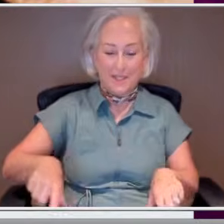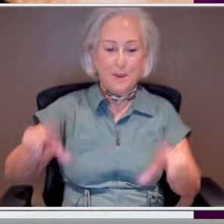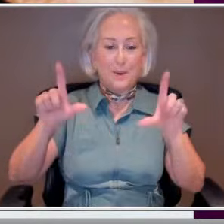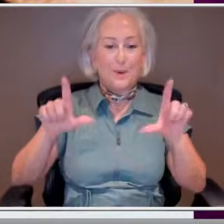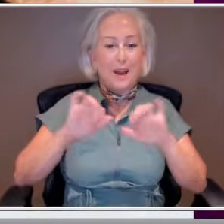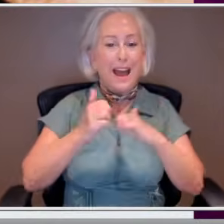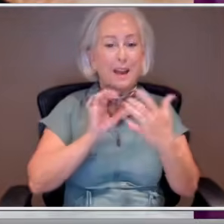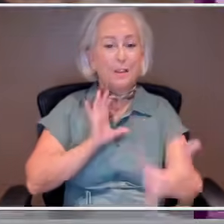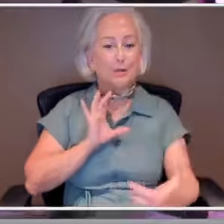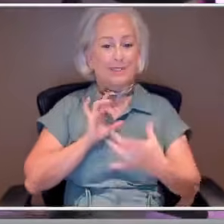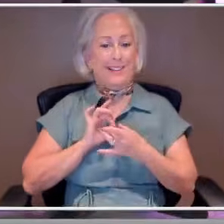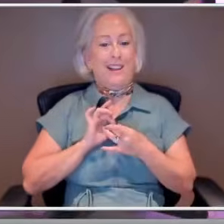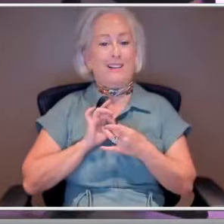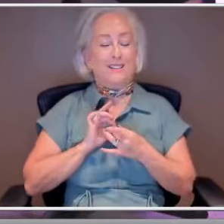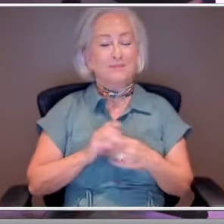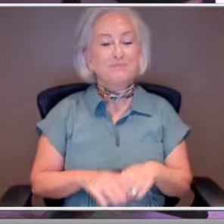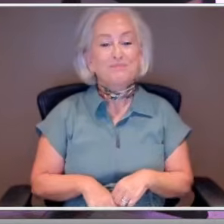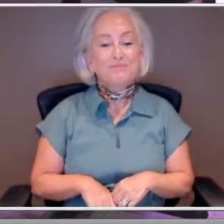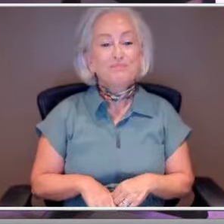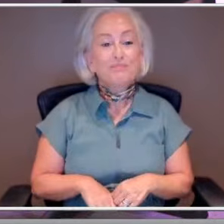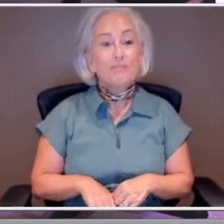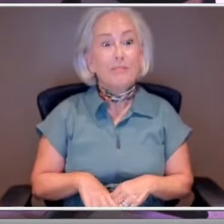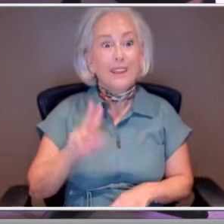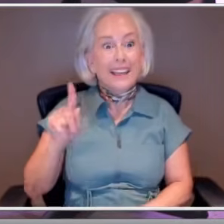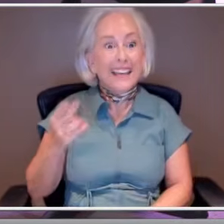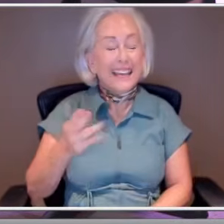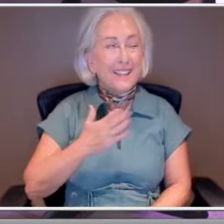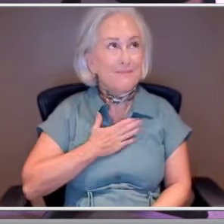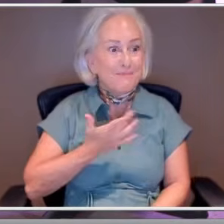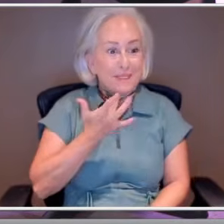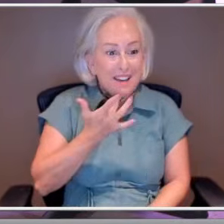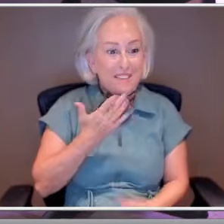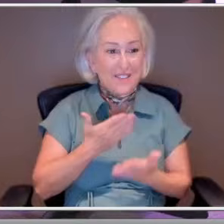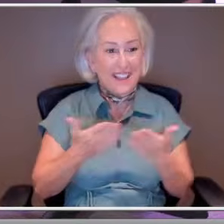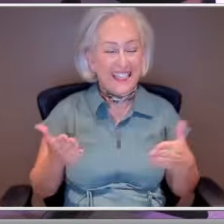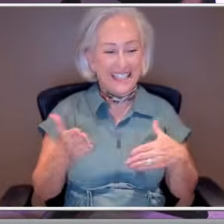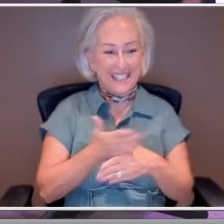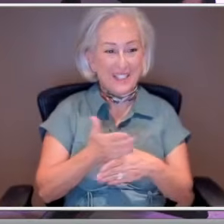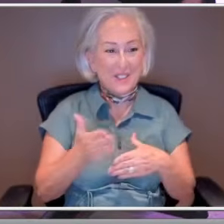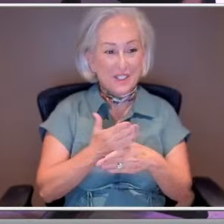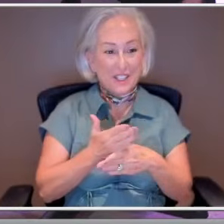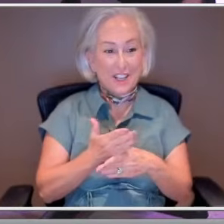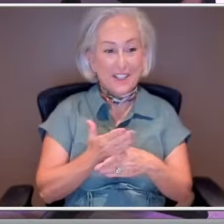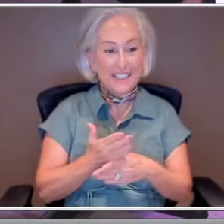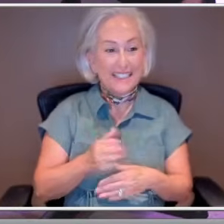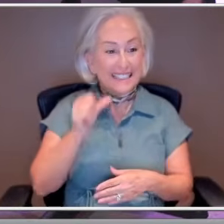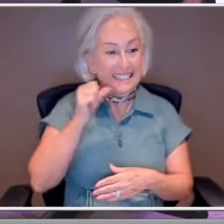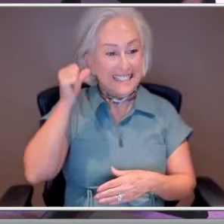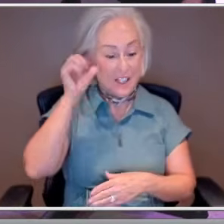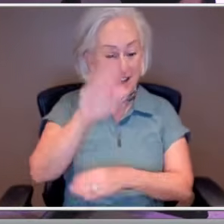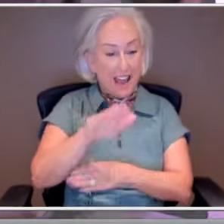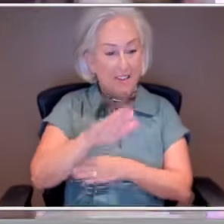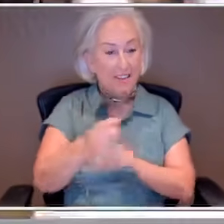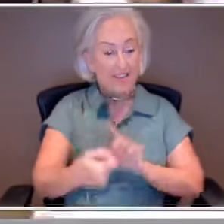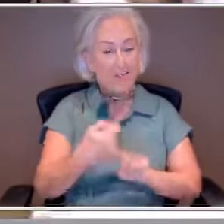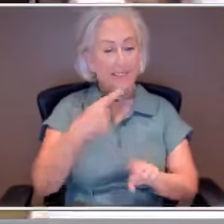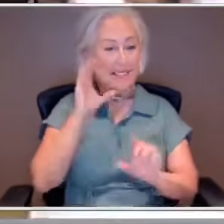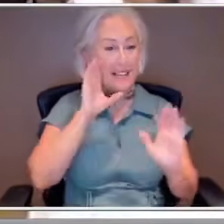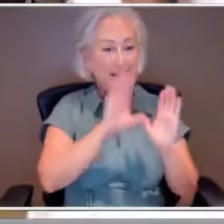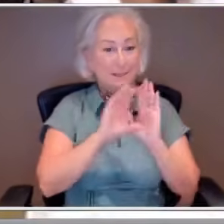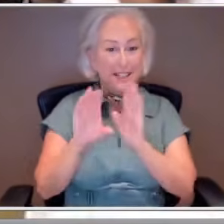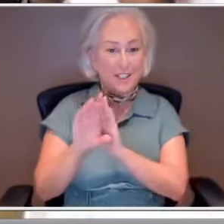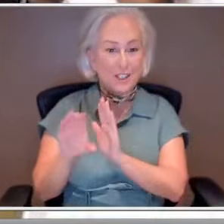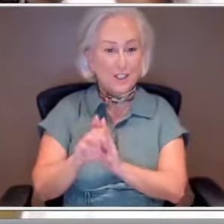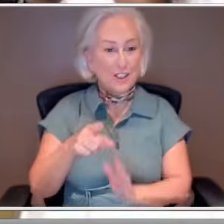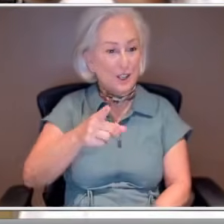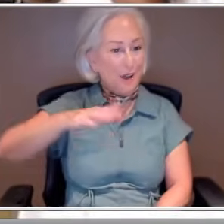screen. Keith, this is my favorite thing I want to share with our viewers, because last night or yesterday afternoon you sent me some great pictures. Doctors, you haven't seen these